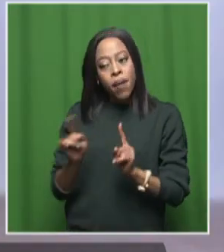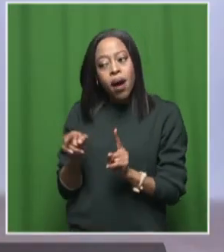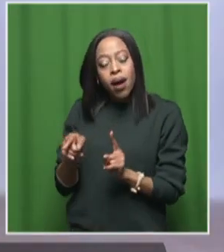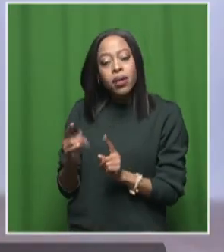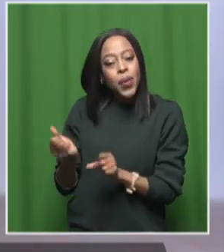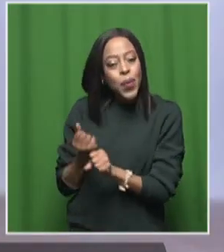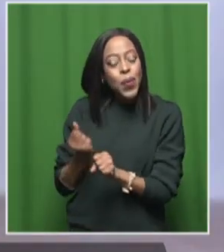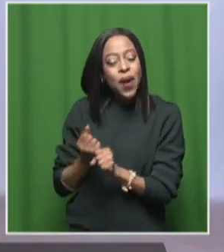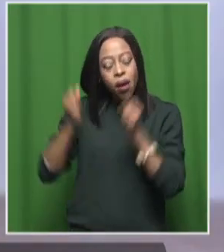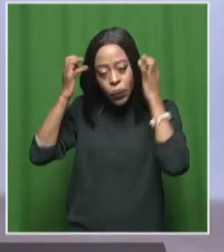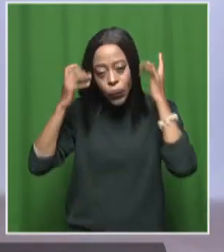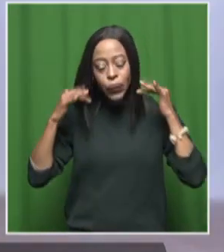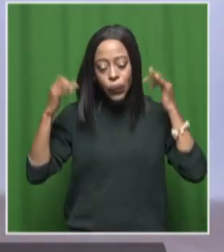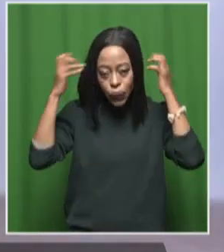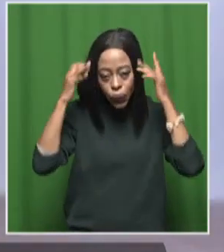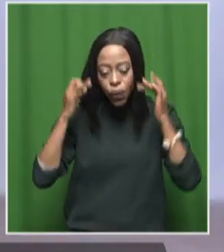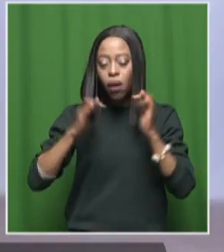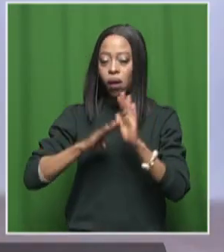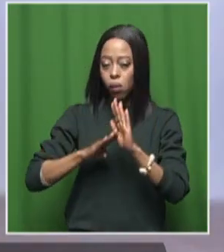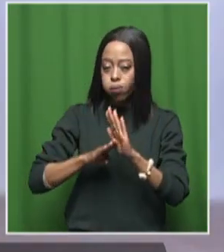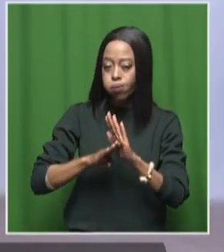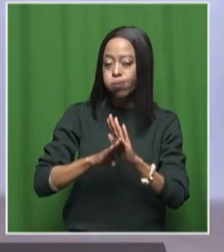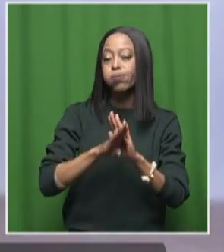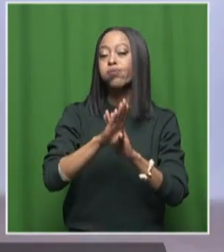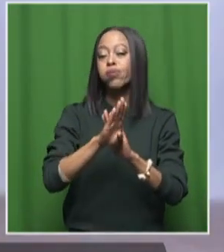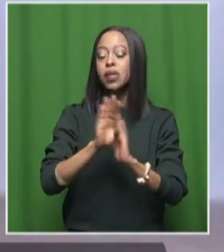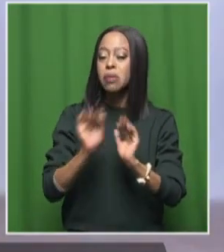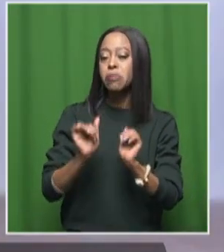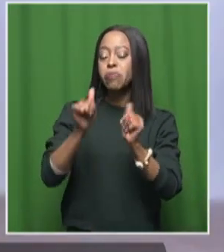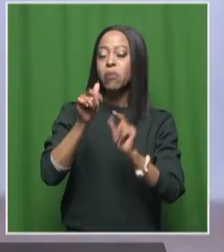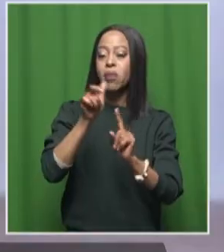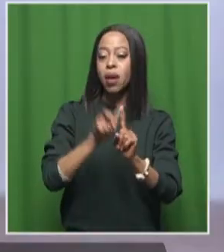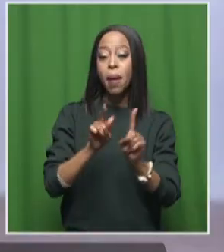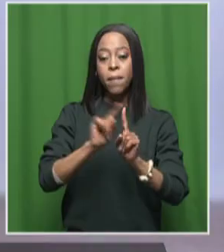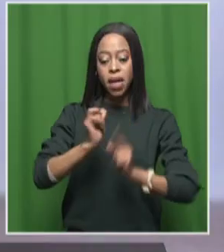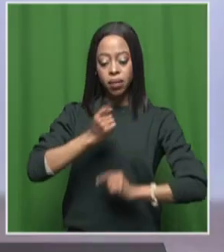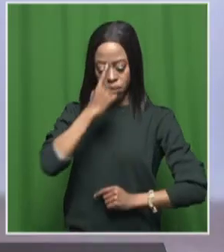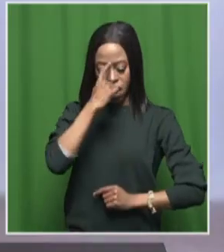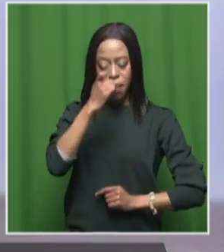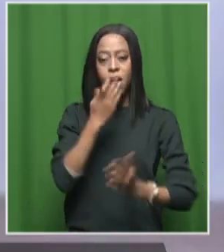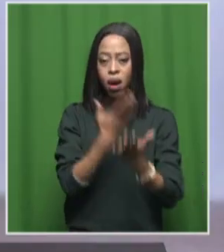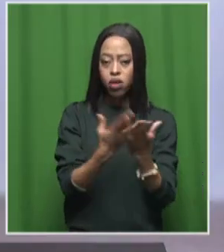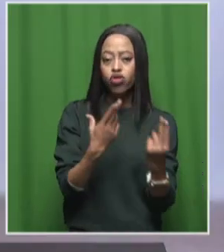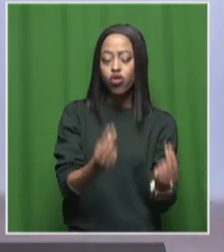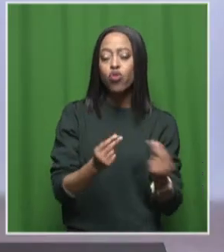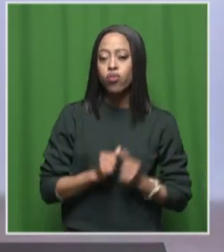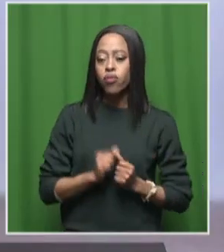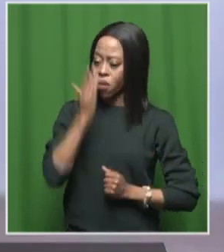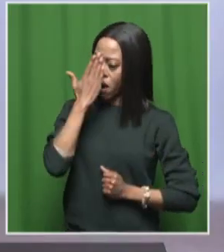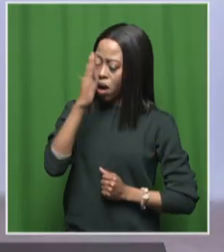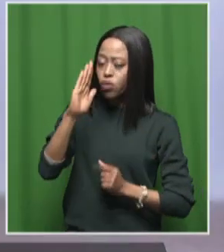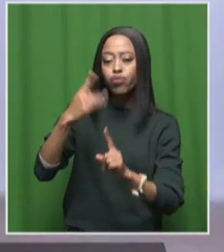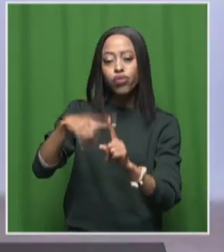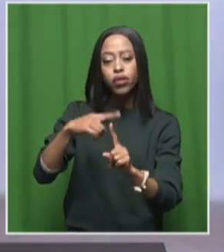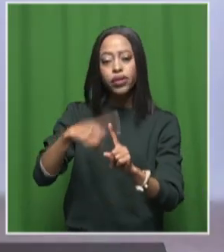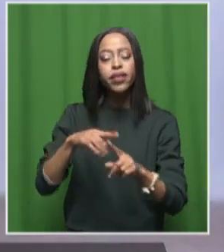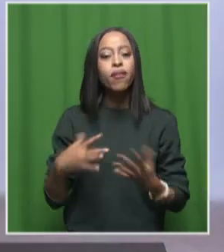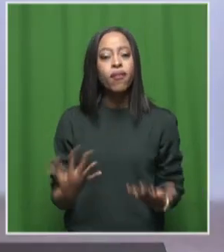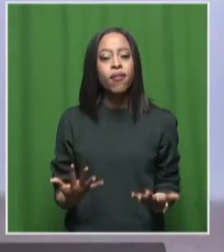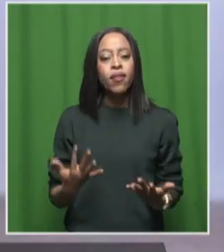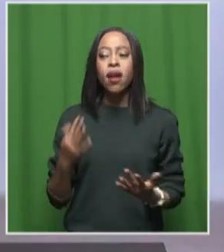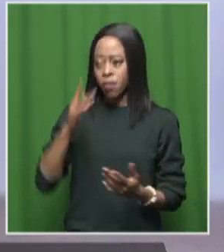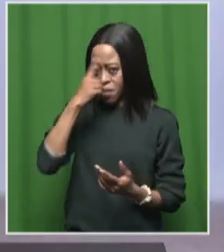actually got him to become the best version of himself. But beyond that, it was him having believed in himself and having believed in his attitude and believing in his destiny